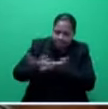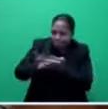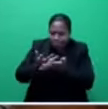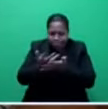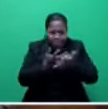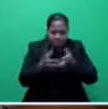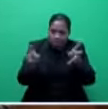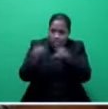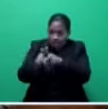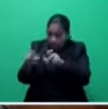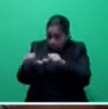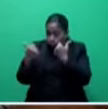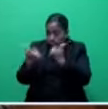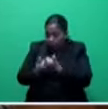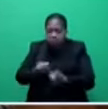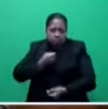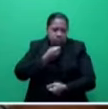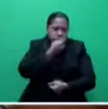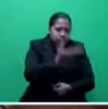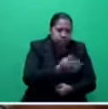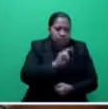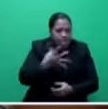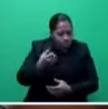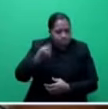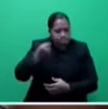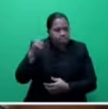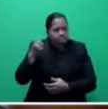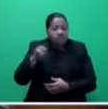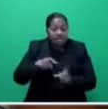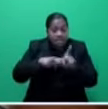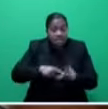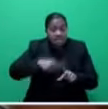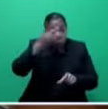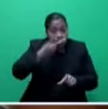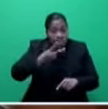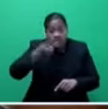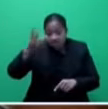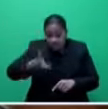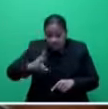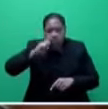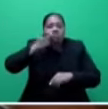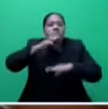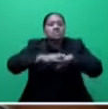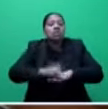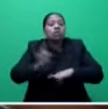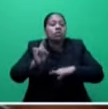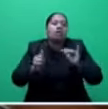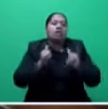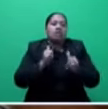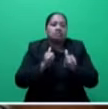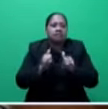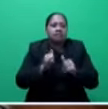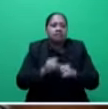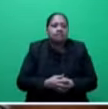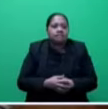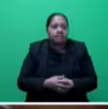partners. Currently, only Year 12 and Year 13 are earmarked to sit for the external examinations, if I can